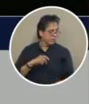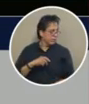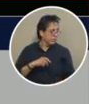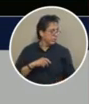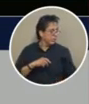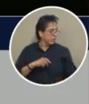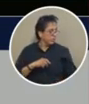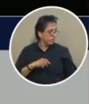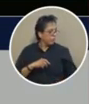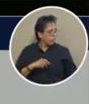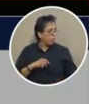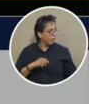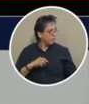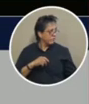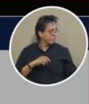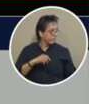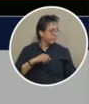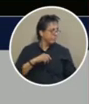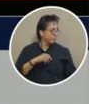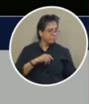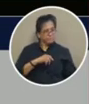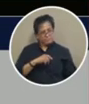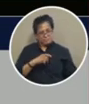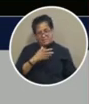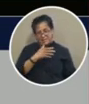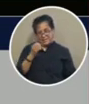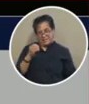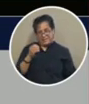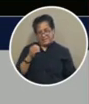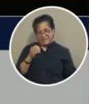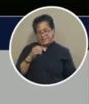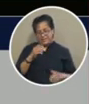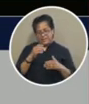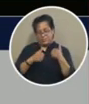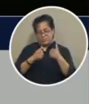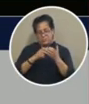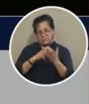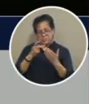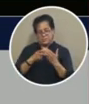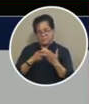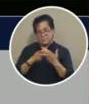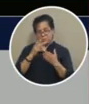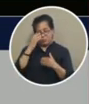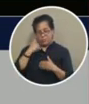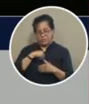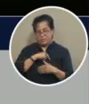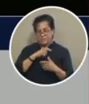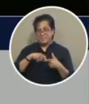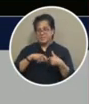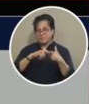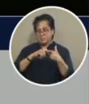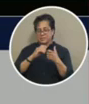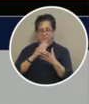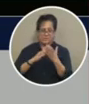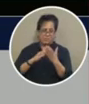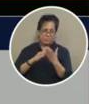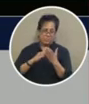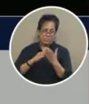to hear from Sam later in this presentation, and he's going to talk to you about which projects or why we're going to suspend certain